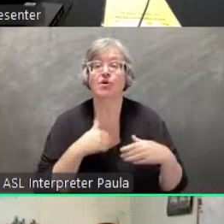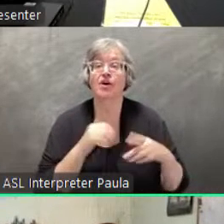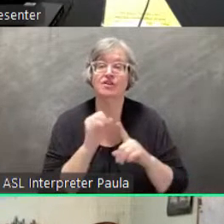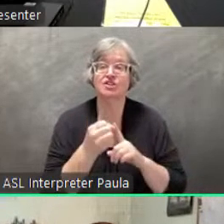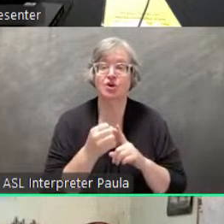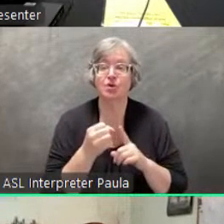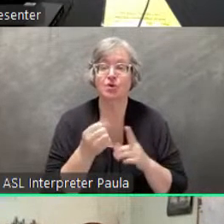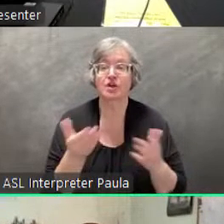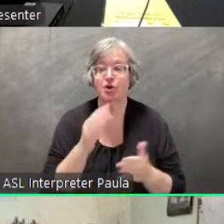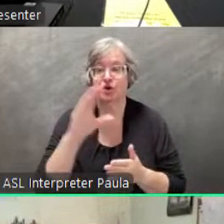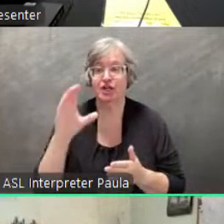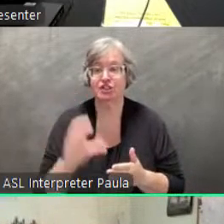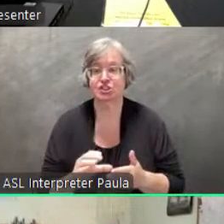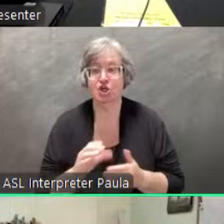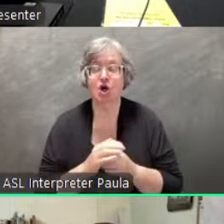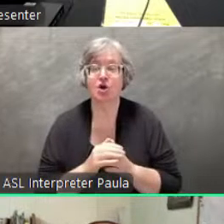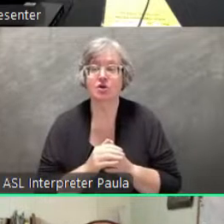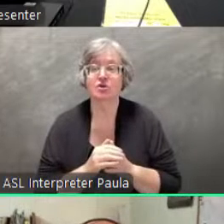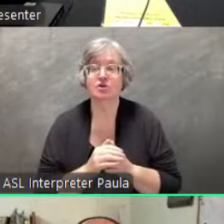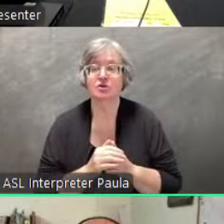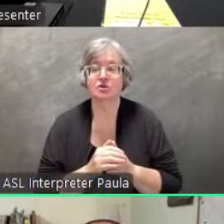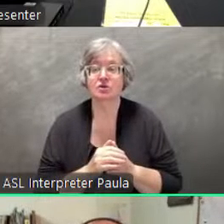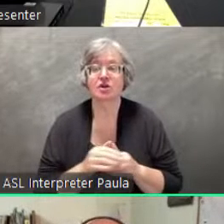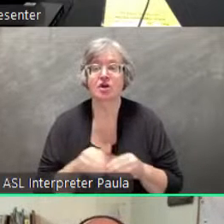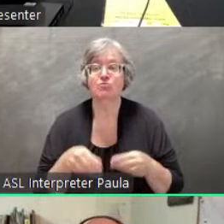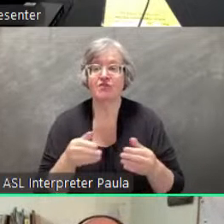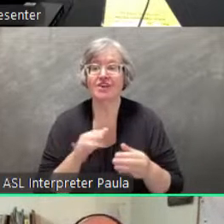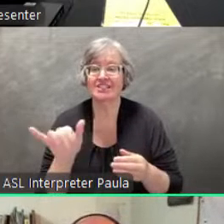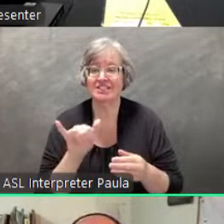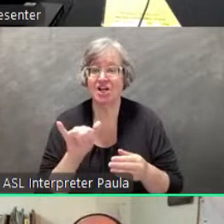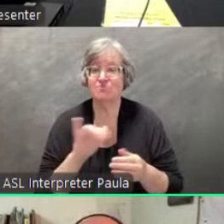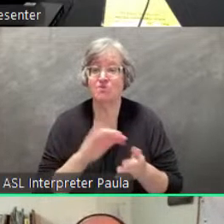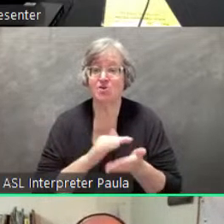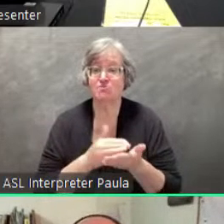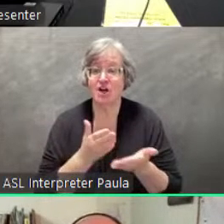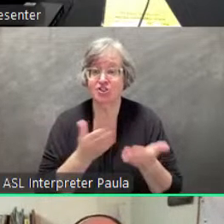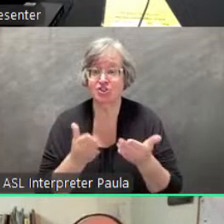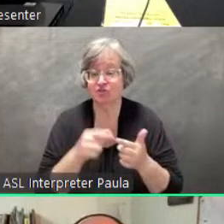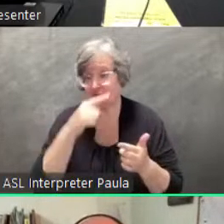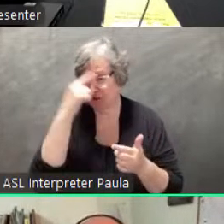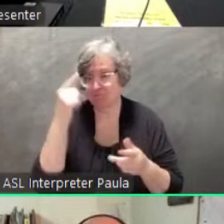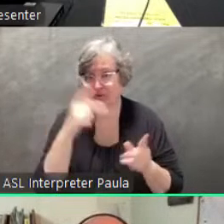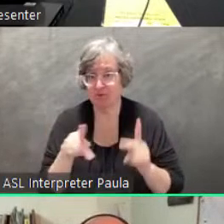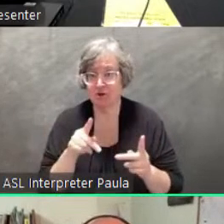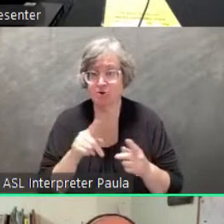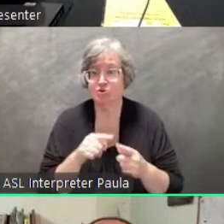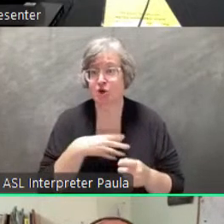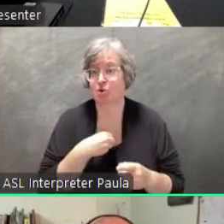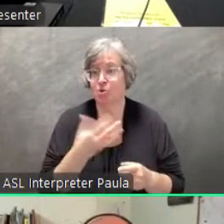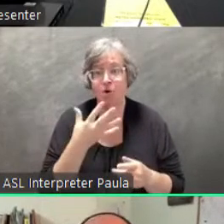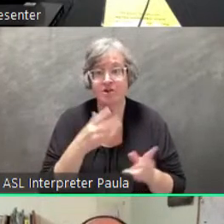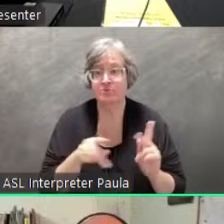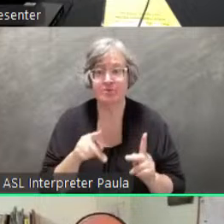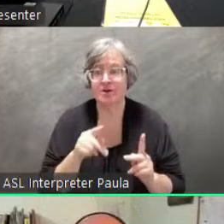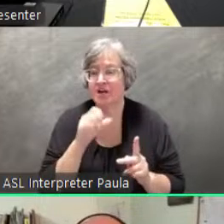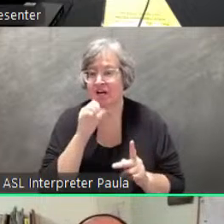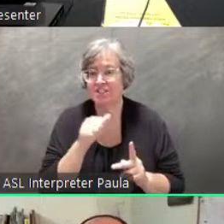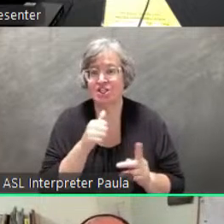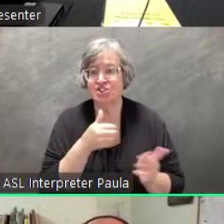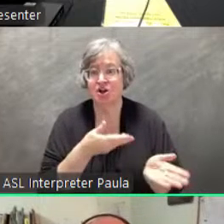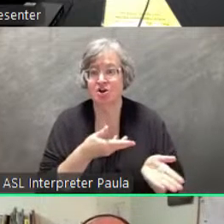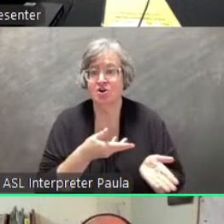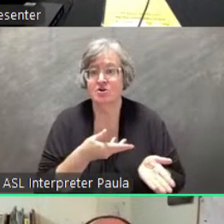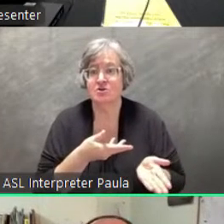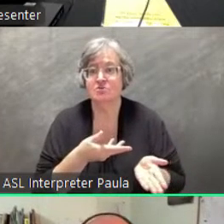in Chicago where providing the same amount of service to Black folks as to white folks doesn't take the Black folks